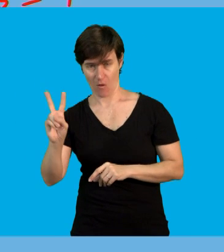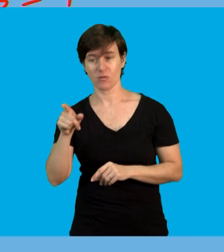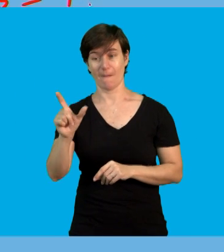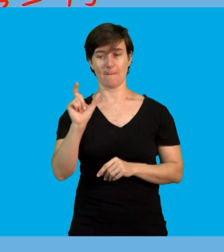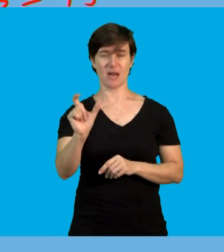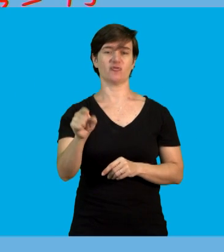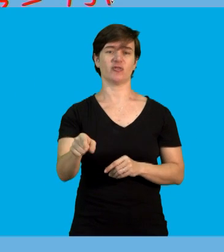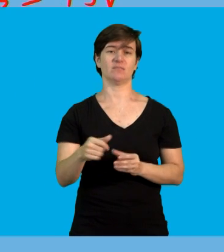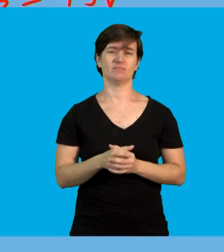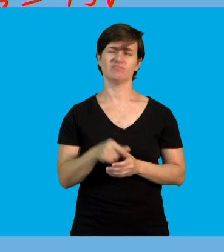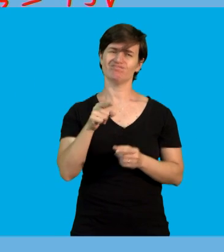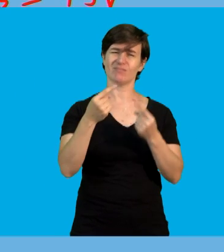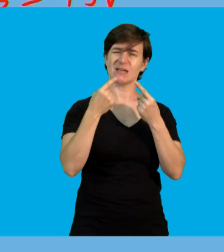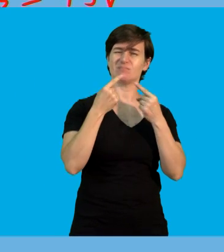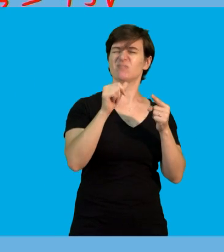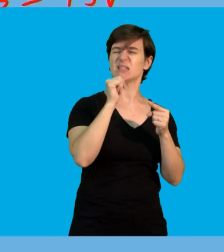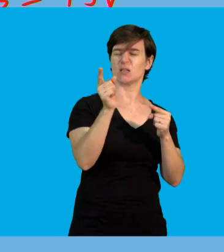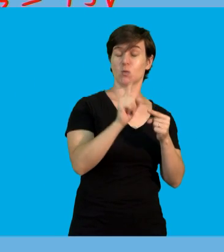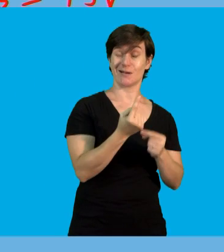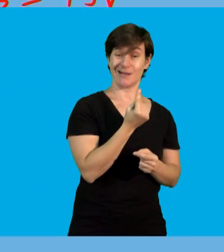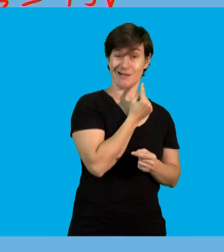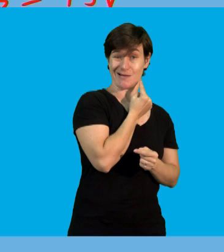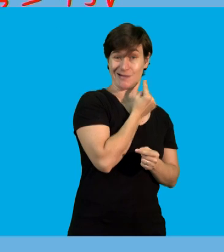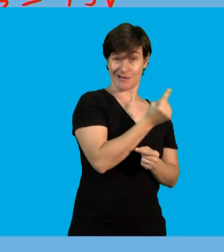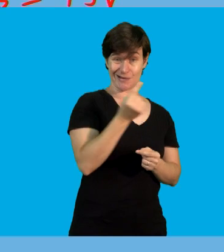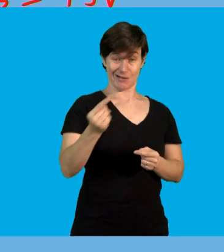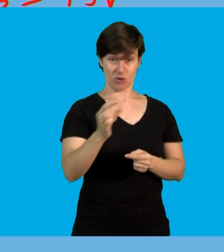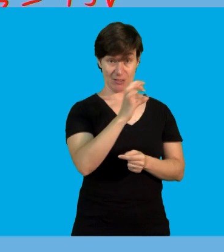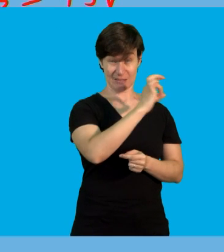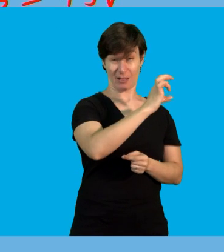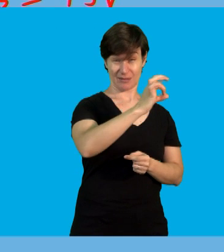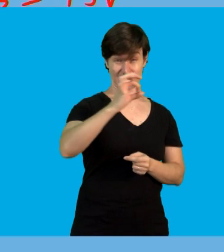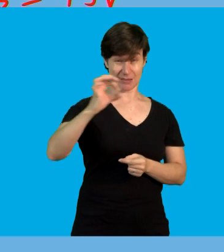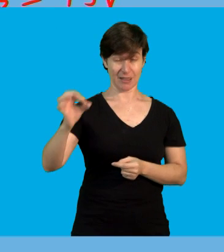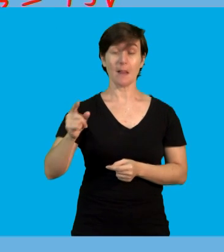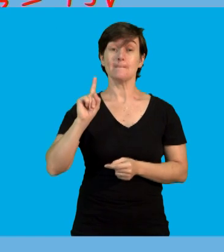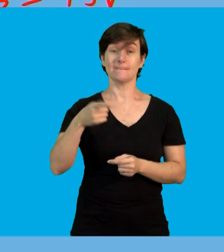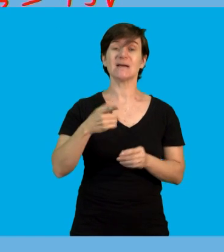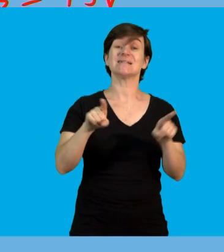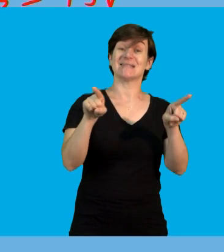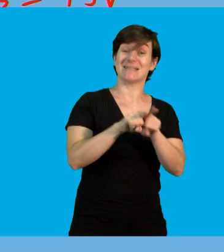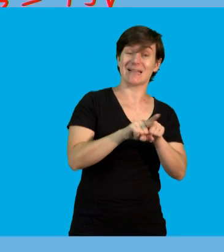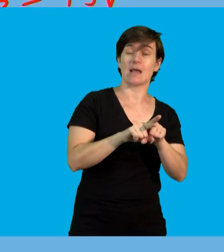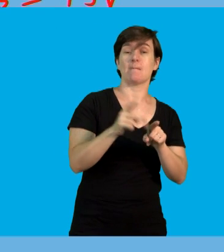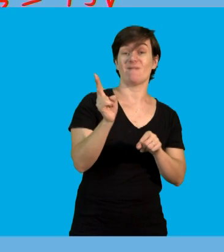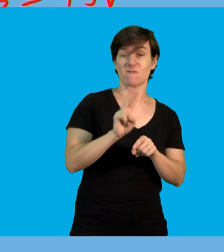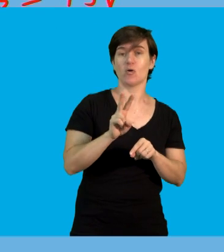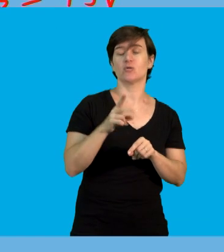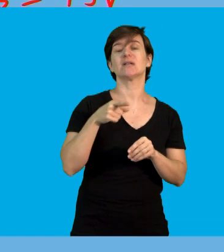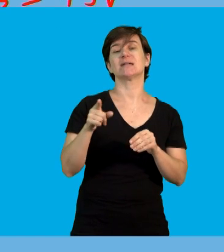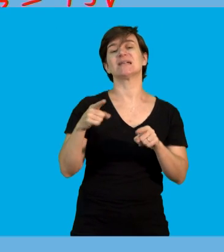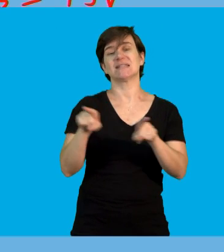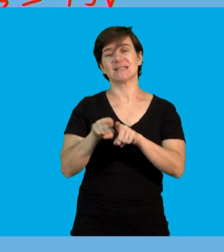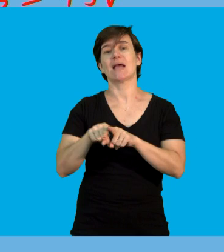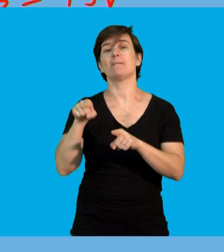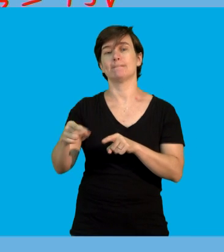the 1,5 volts. So the statement says each cell should have the same voltage, and the total EMF of the